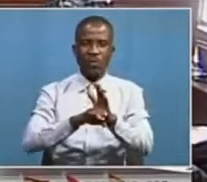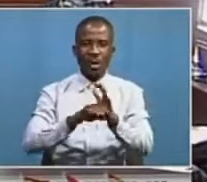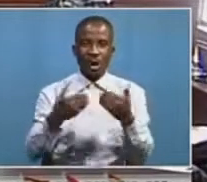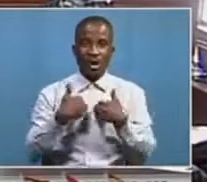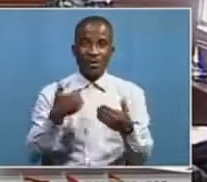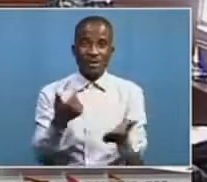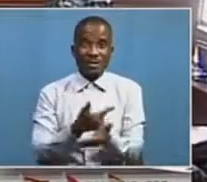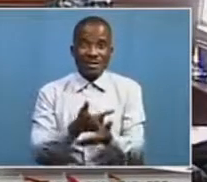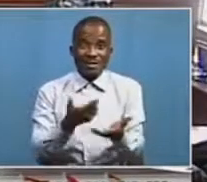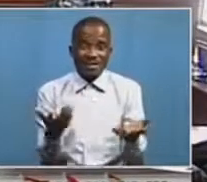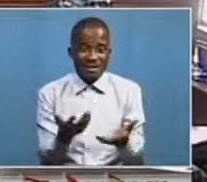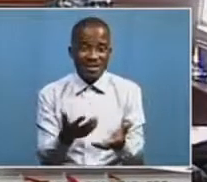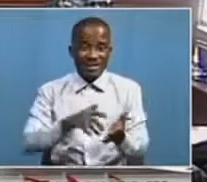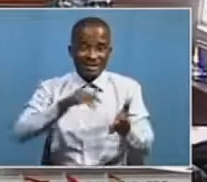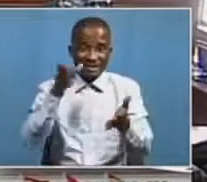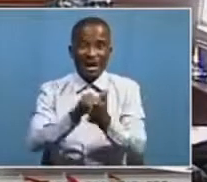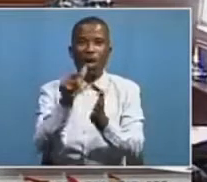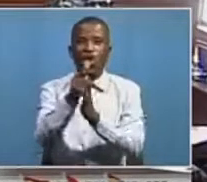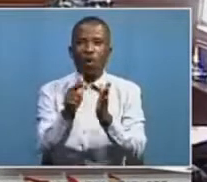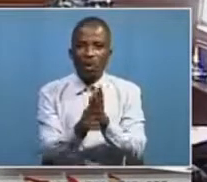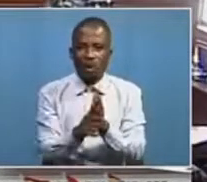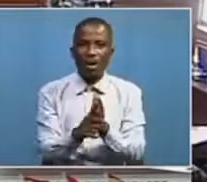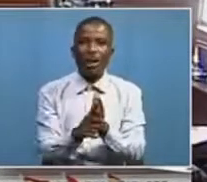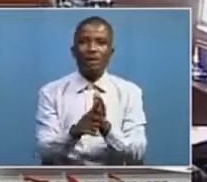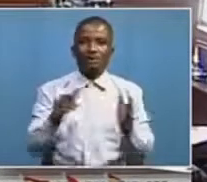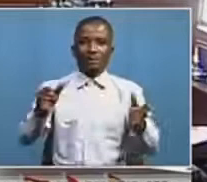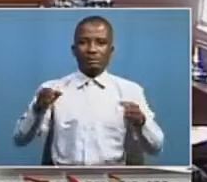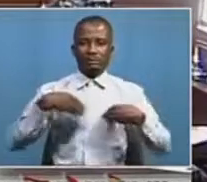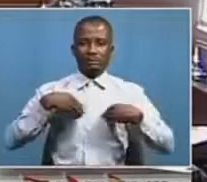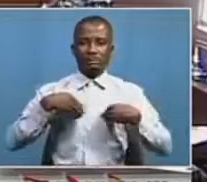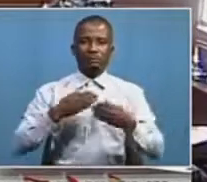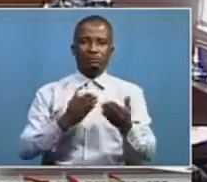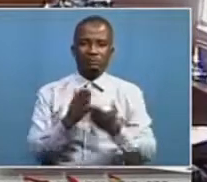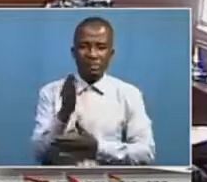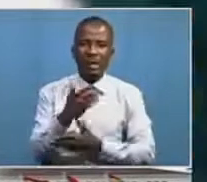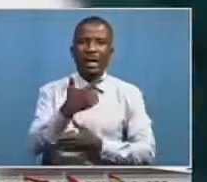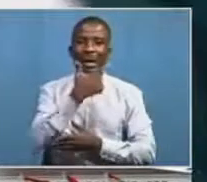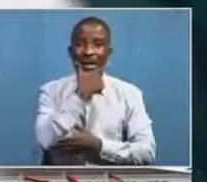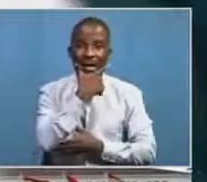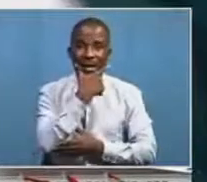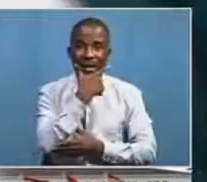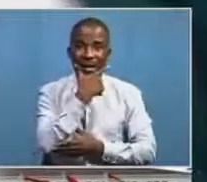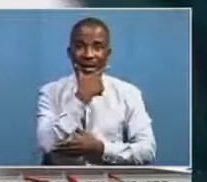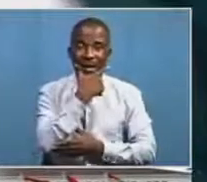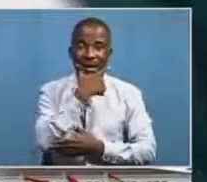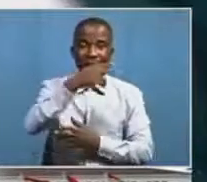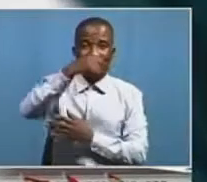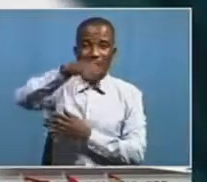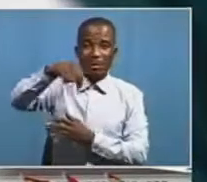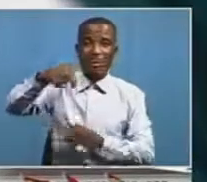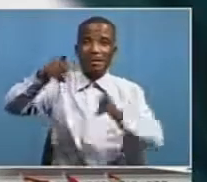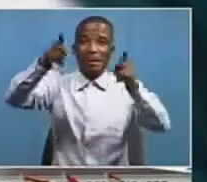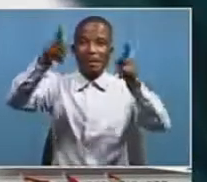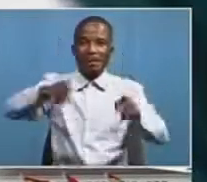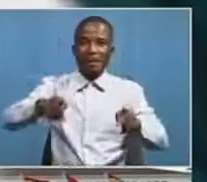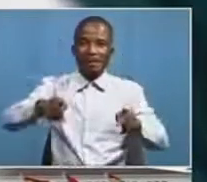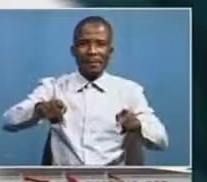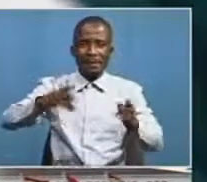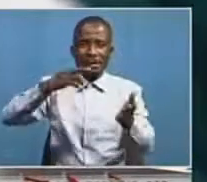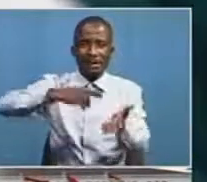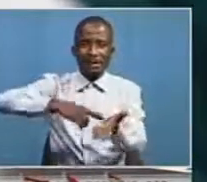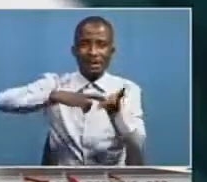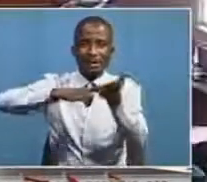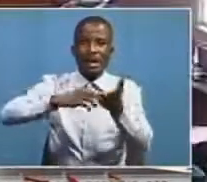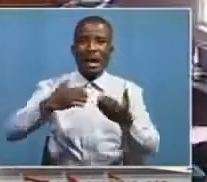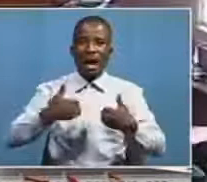Constitution, this instrument is hereby made. Nana Addo Akufo-Addo, the New Patriotic Party MPP presidential